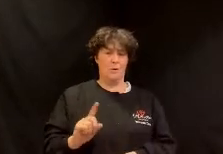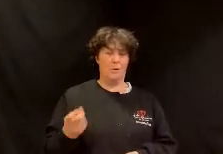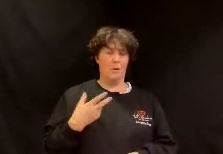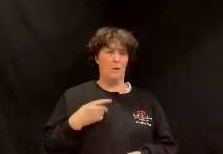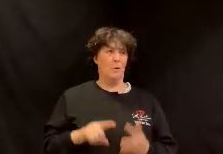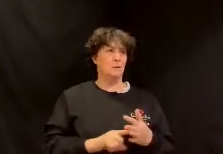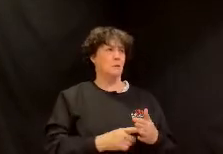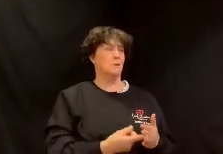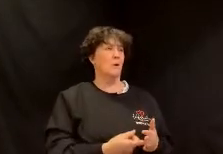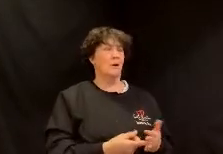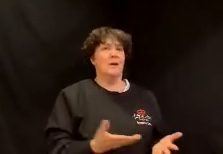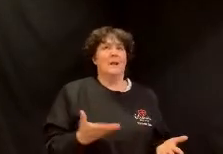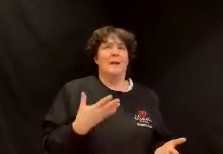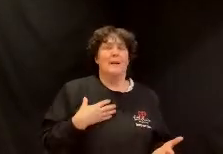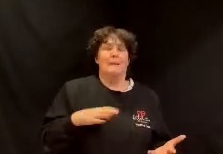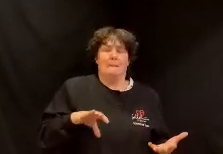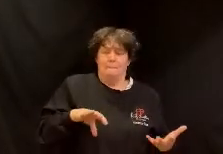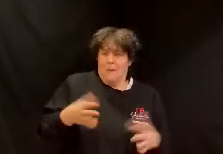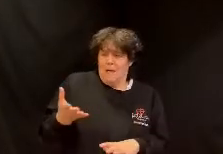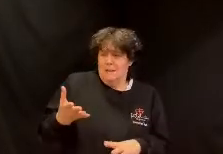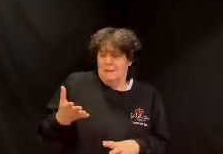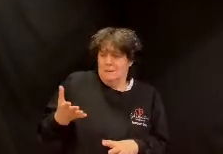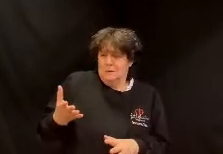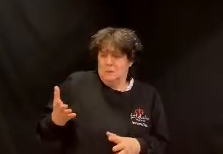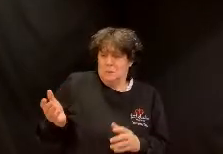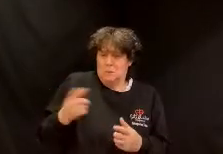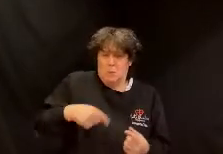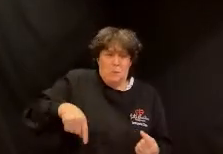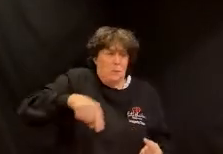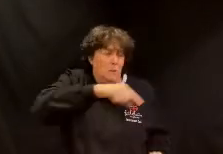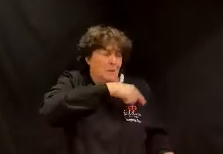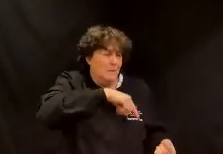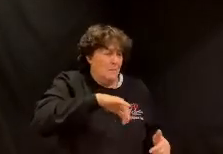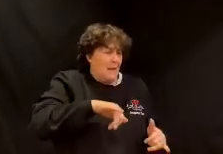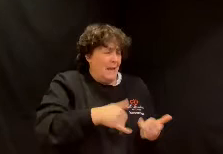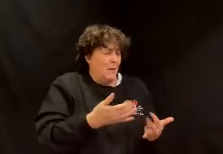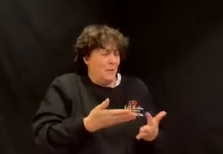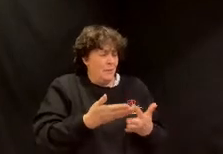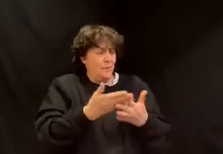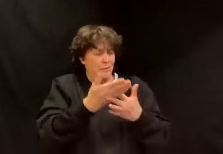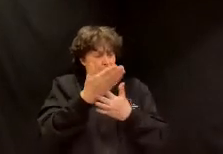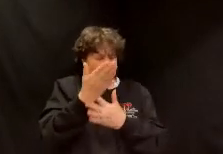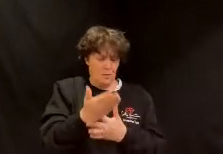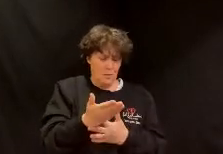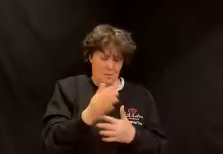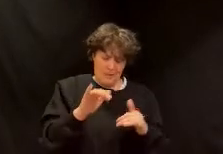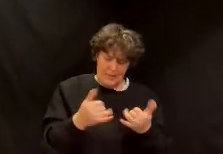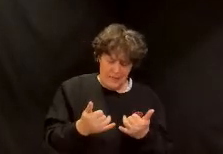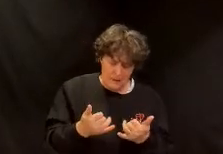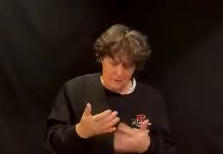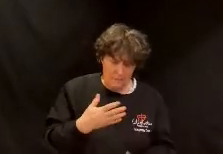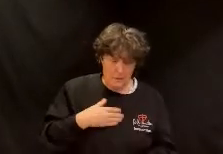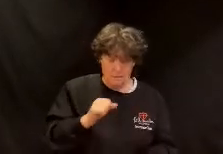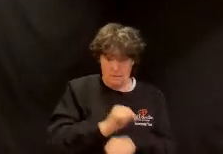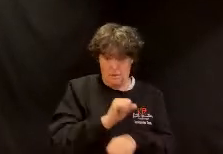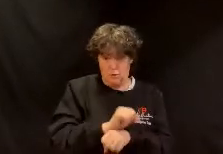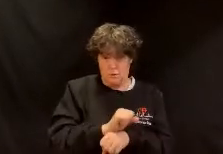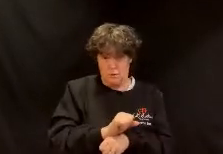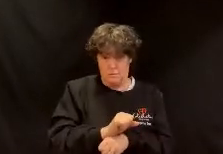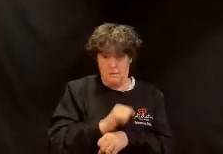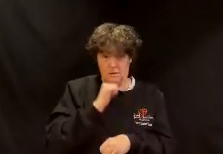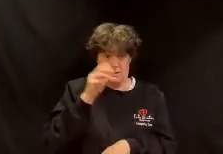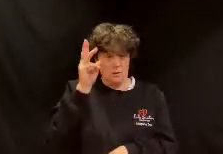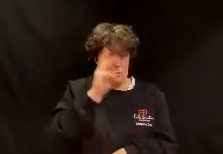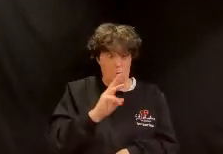start? The mess is around me. How am I even going to get through this? My job is not to worry